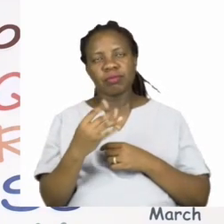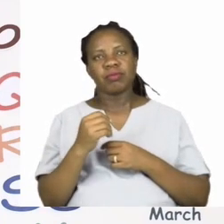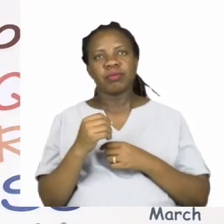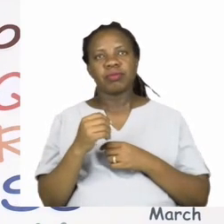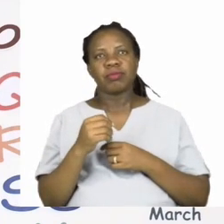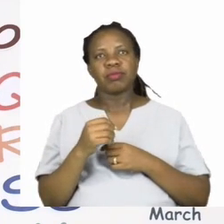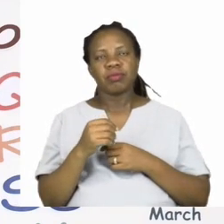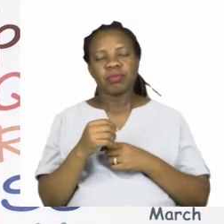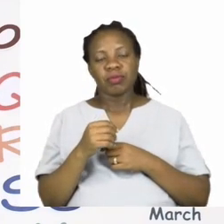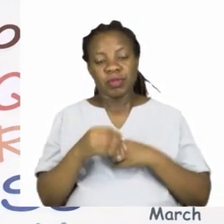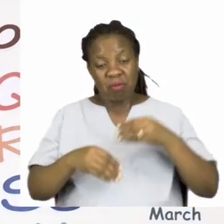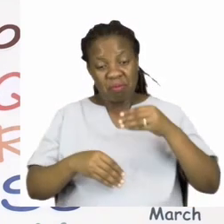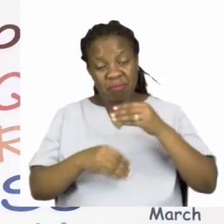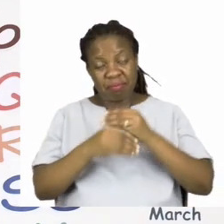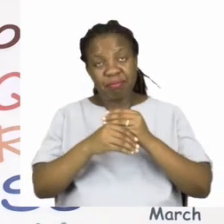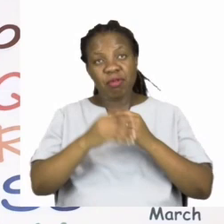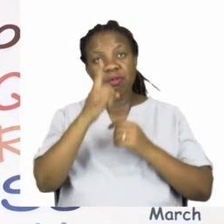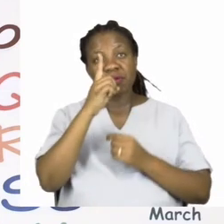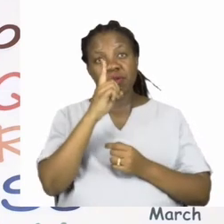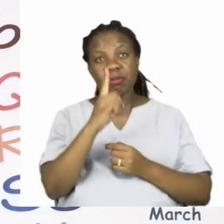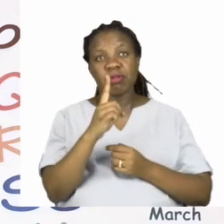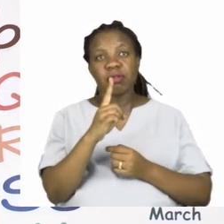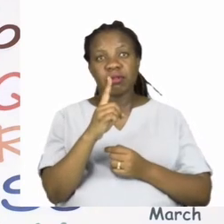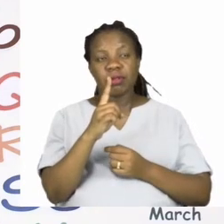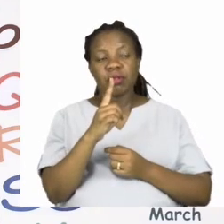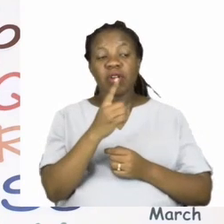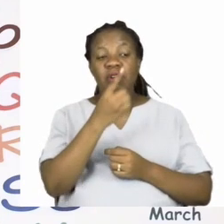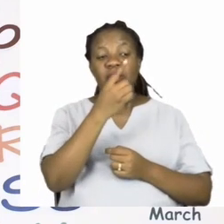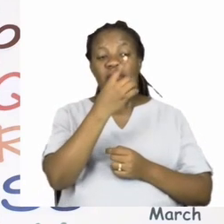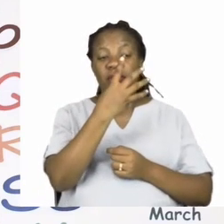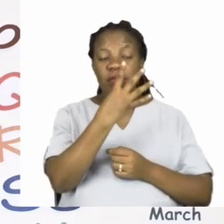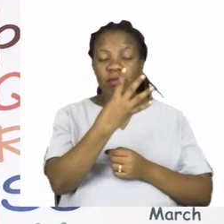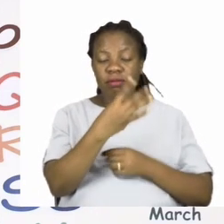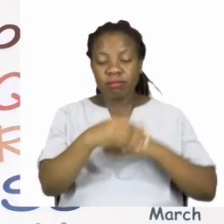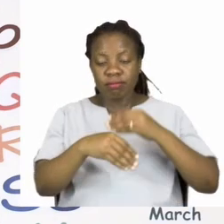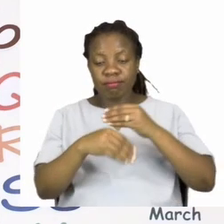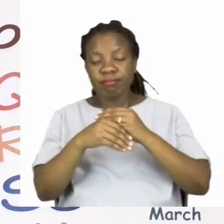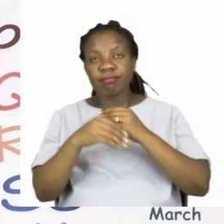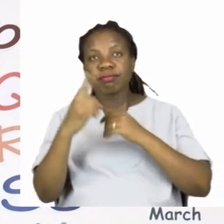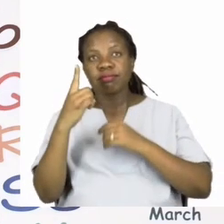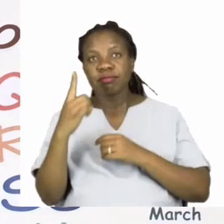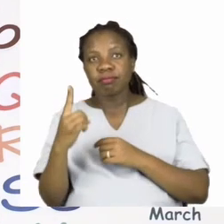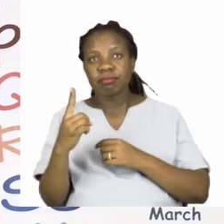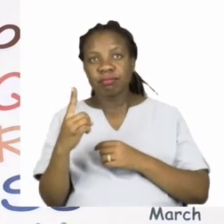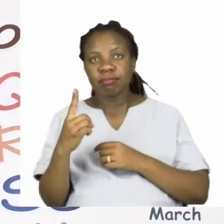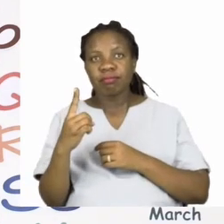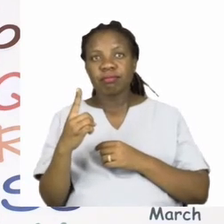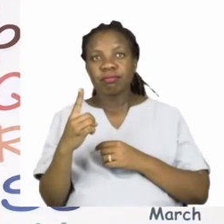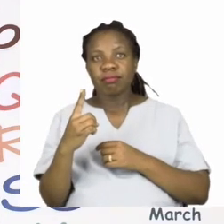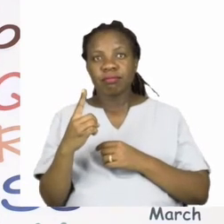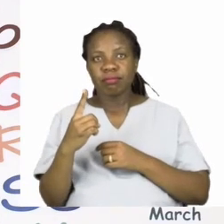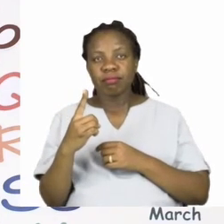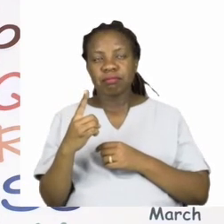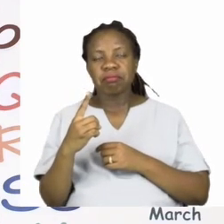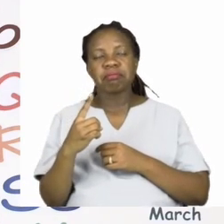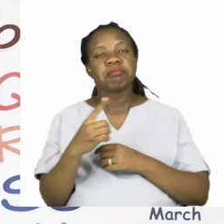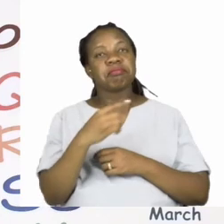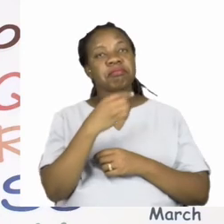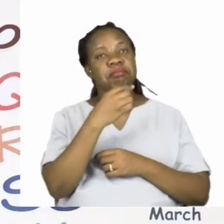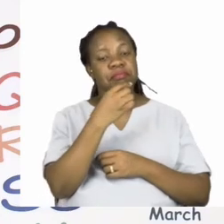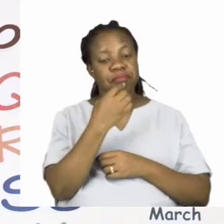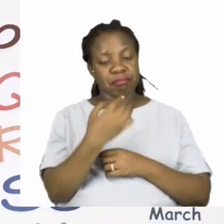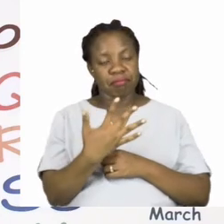plus 1. So we say 4 plus 1, and that is 5.